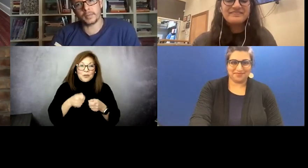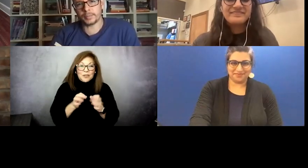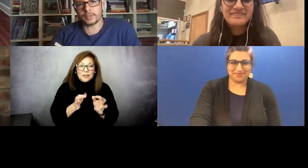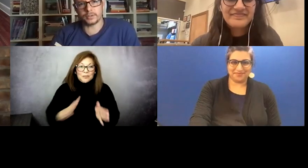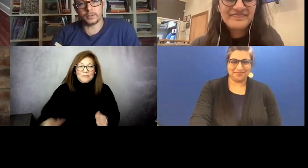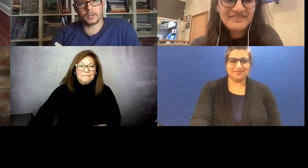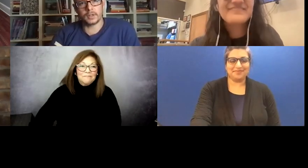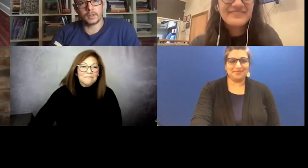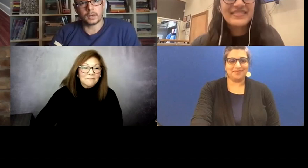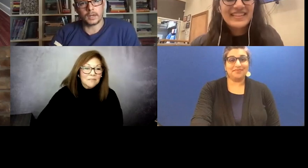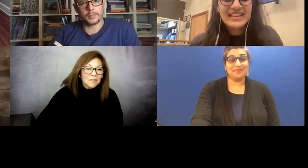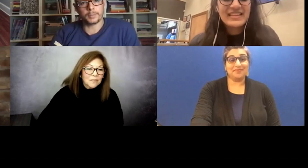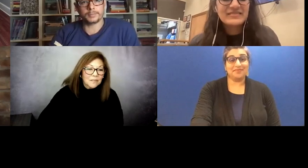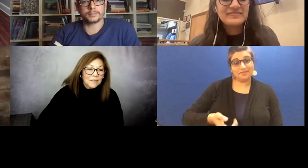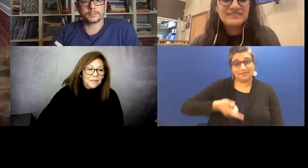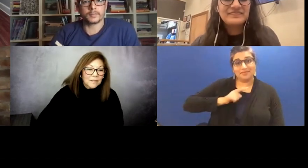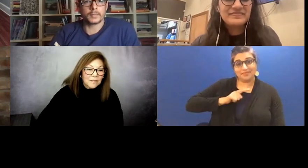Yeah, I'm happy to.